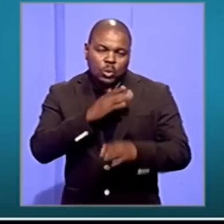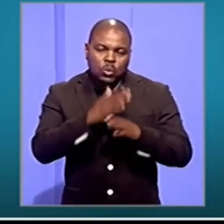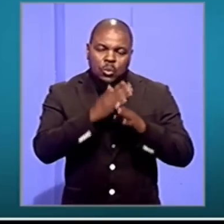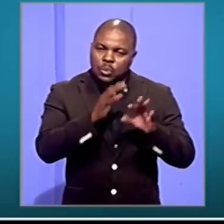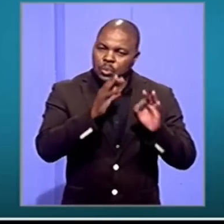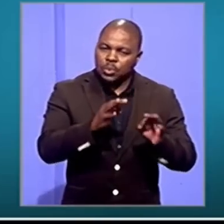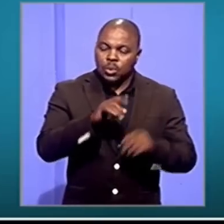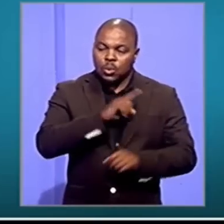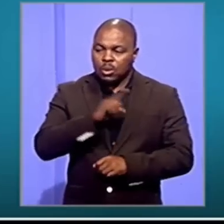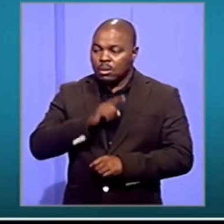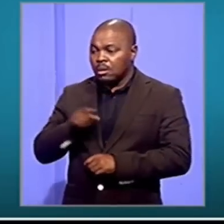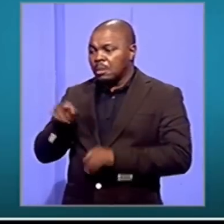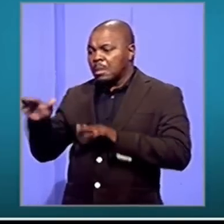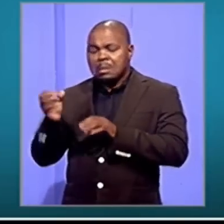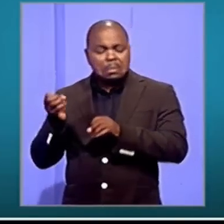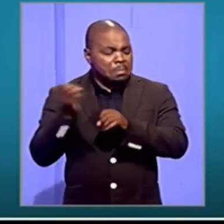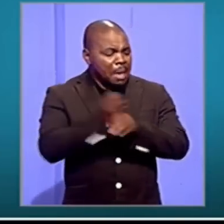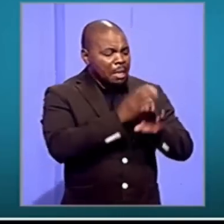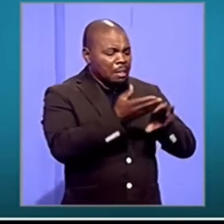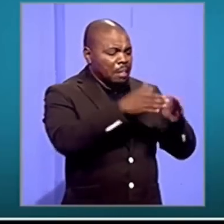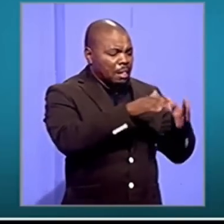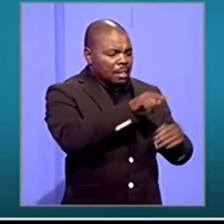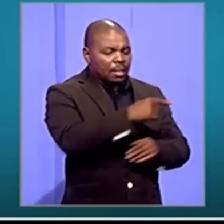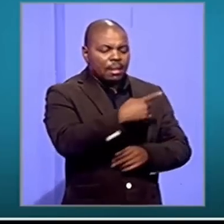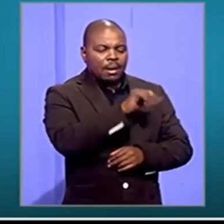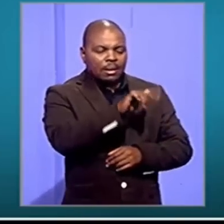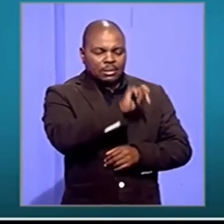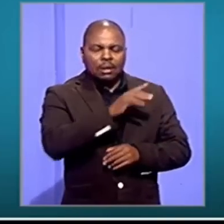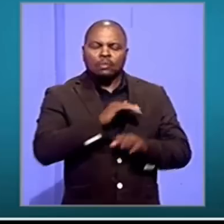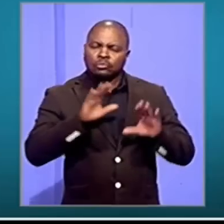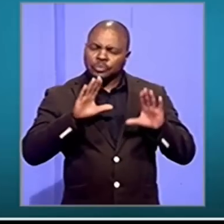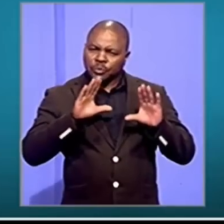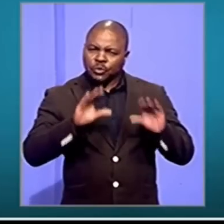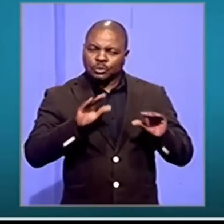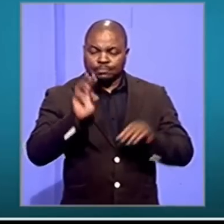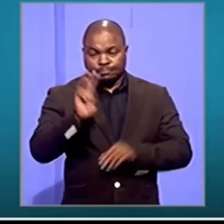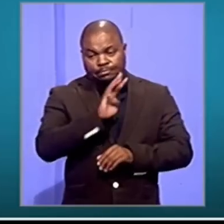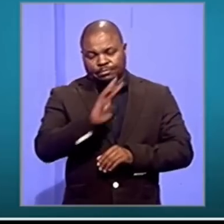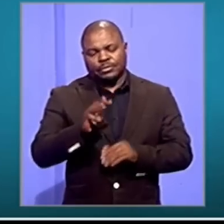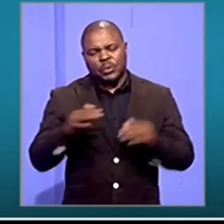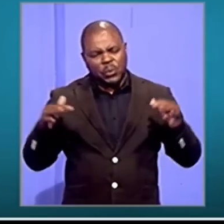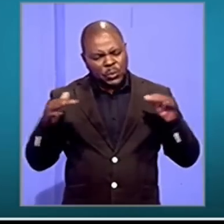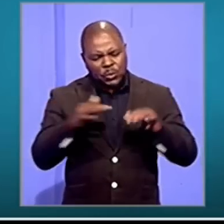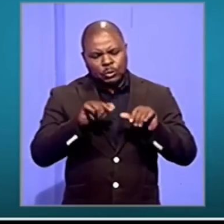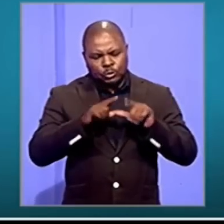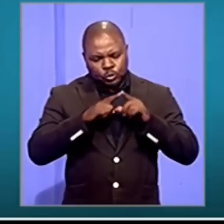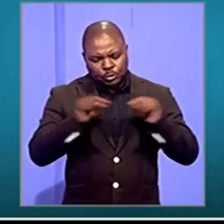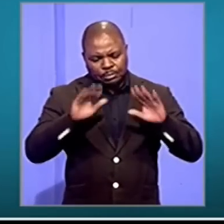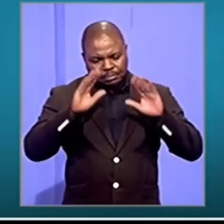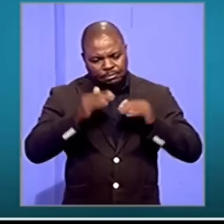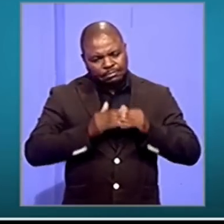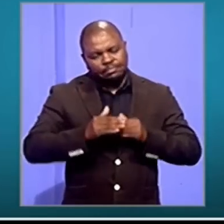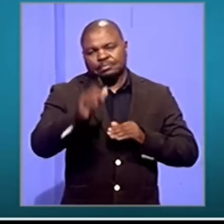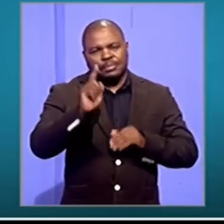go kgalema dipolao tša batho ba bantši ka Gaza nke dintwa tša bona di fele go ya go ile.